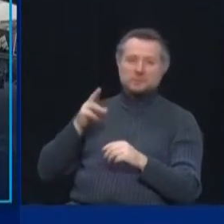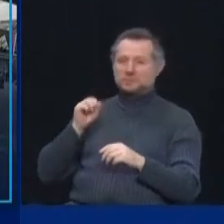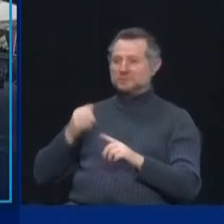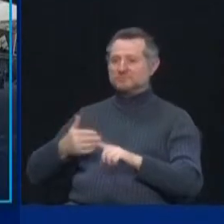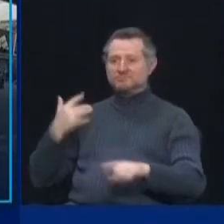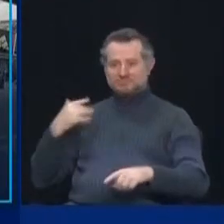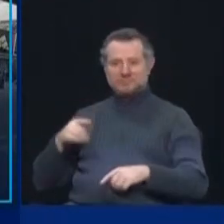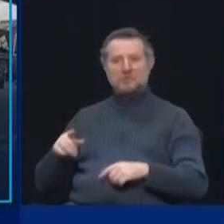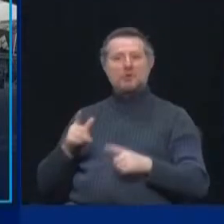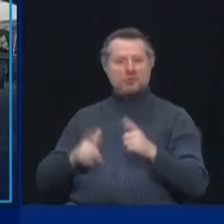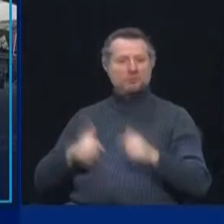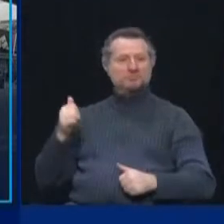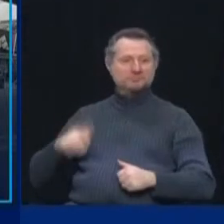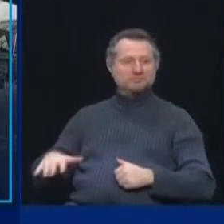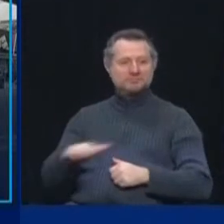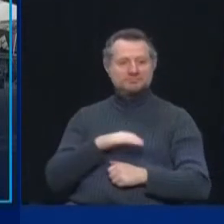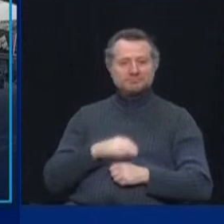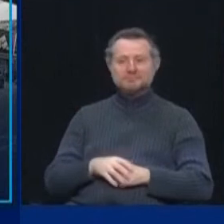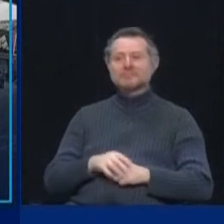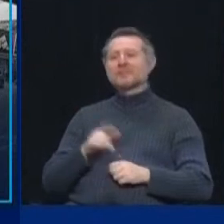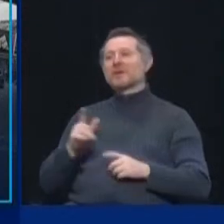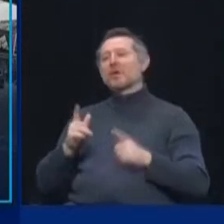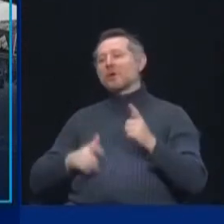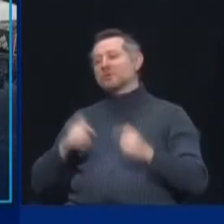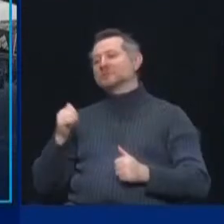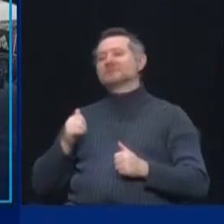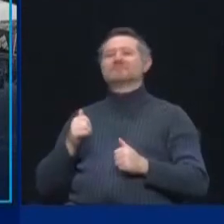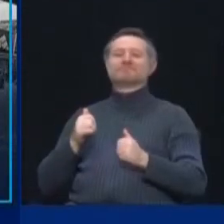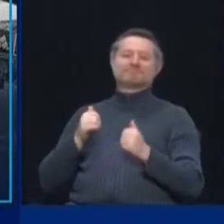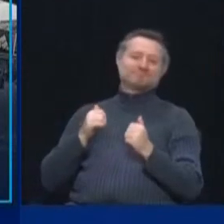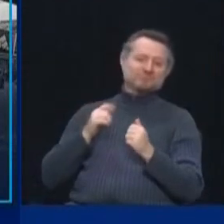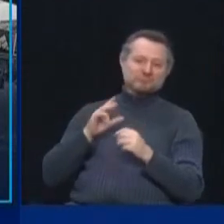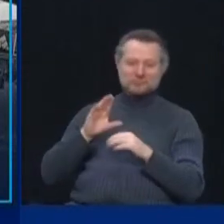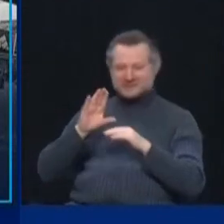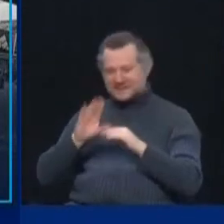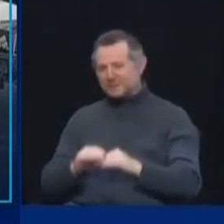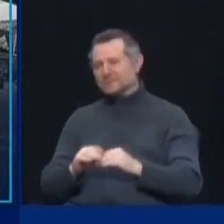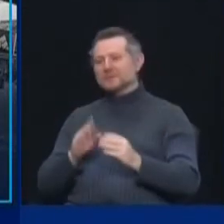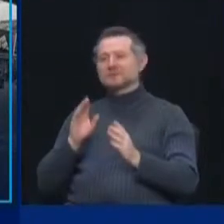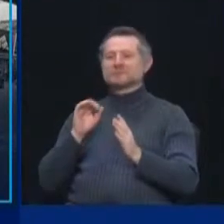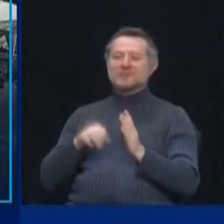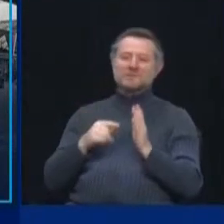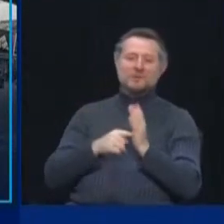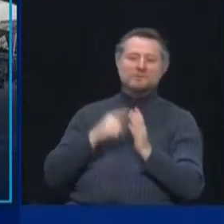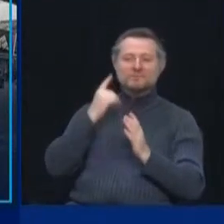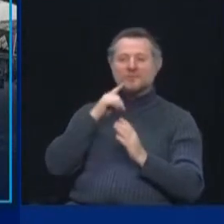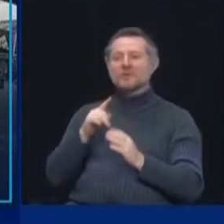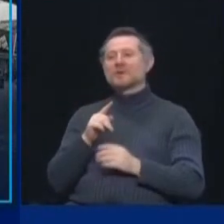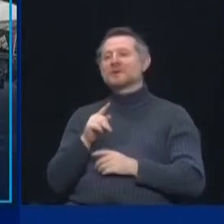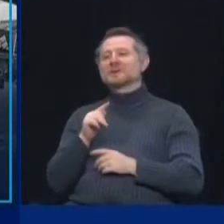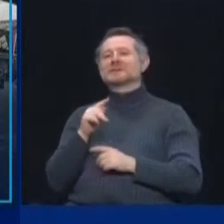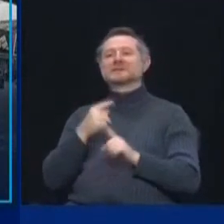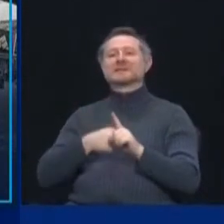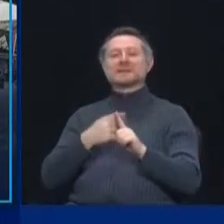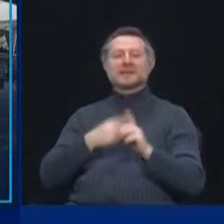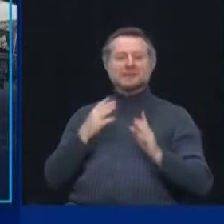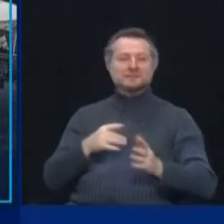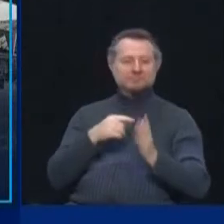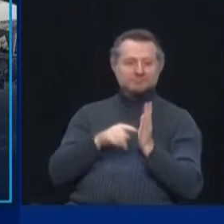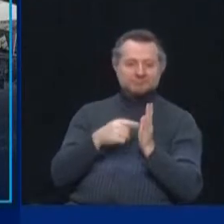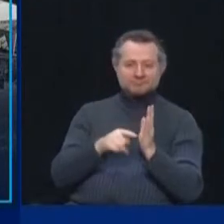The largest tenant relief program in the state of New York's history, the largest